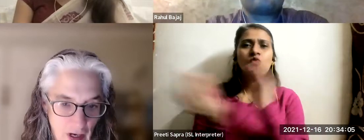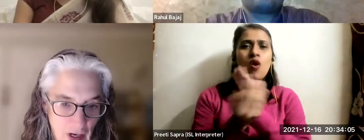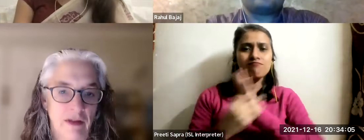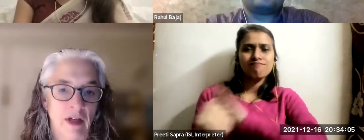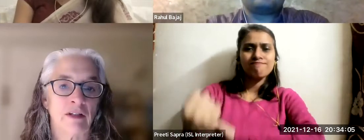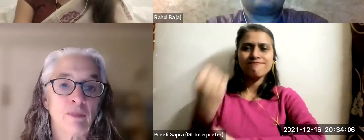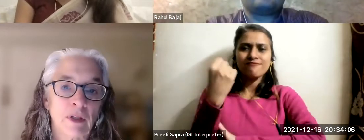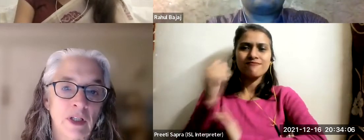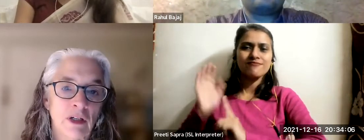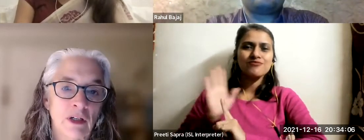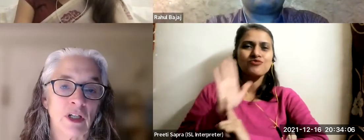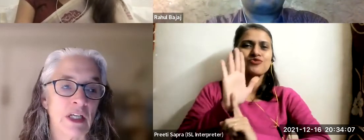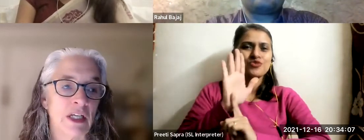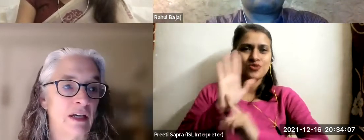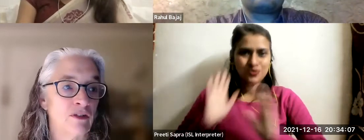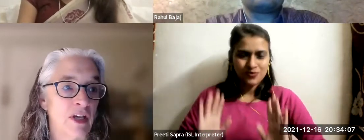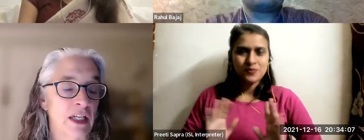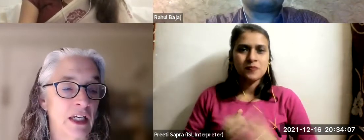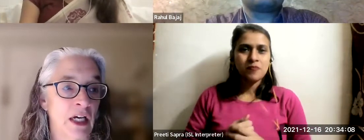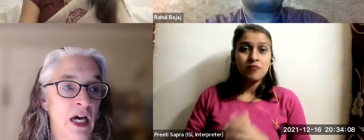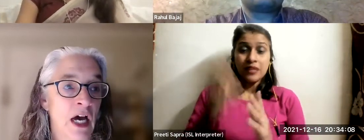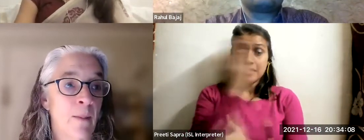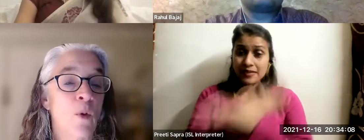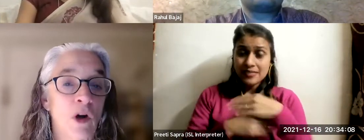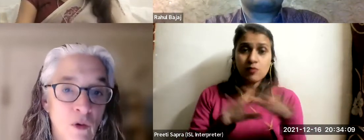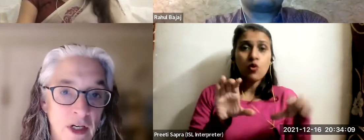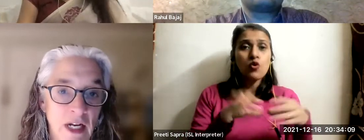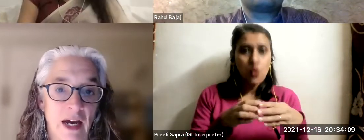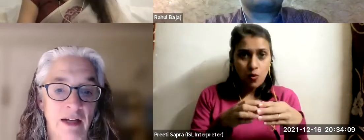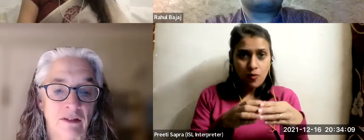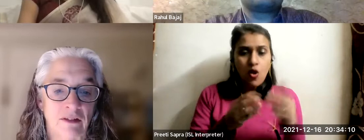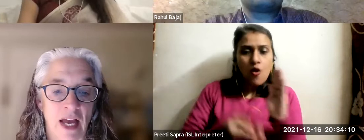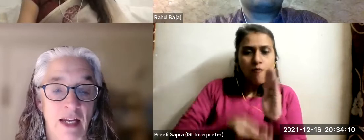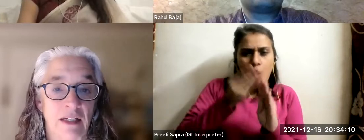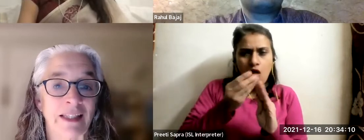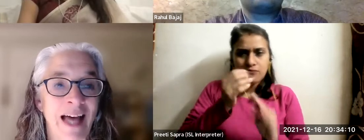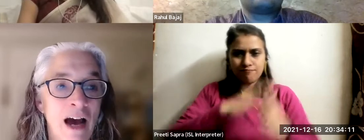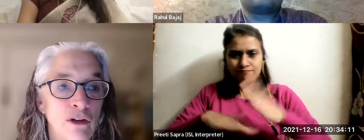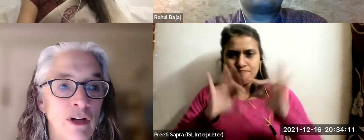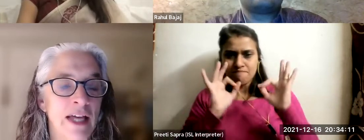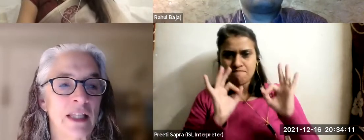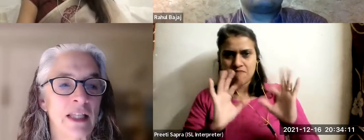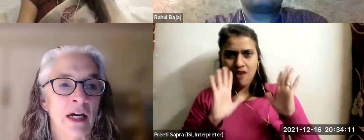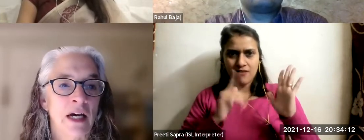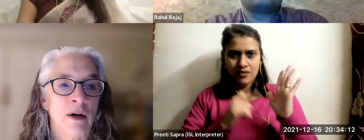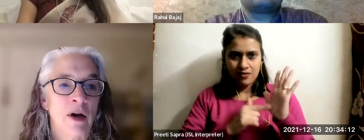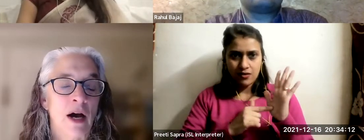stronger. The disability community is getting more organized and louder.